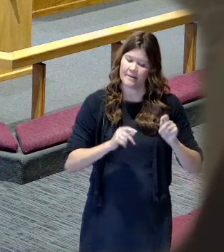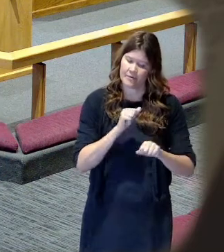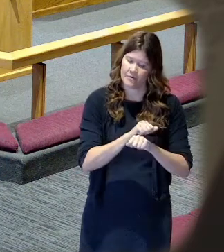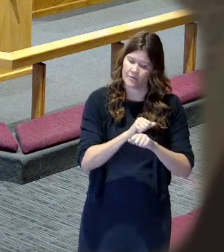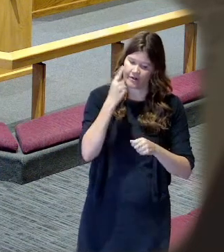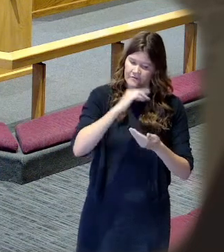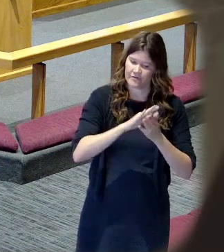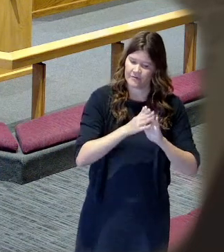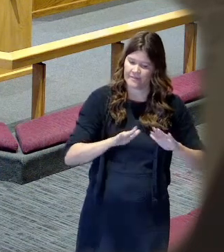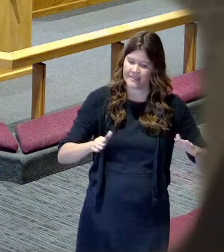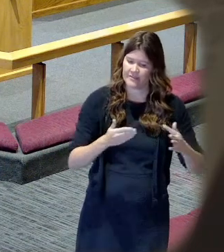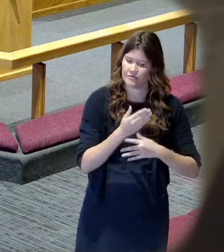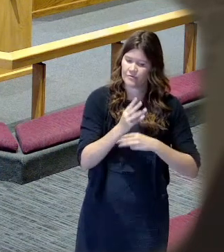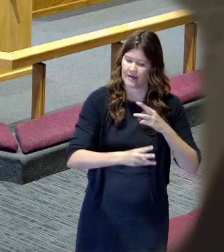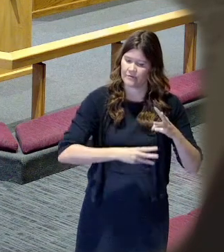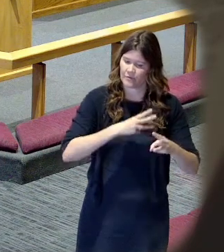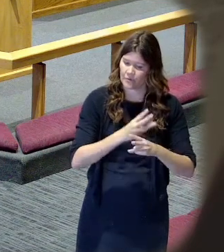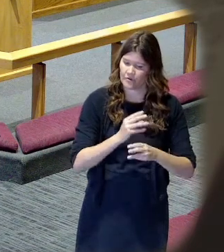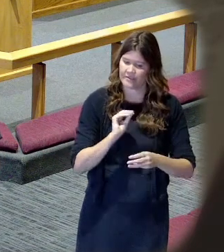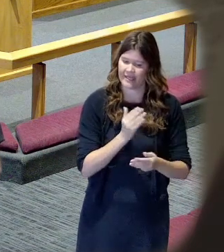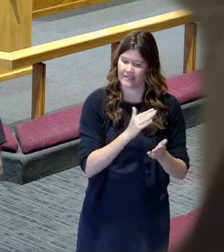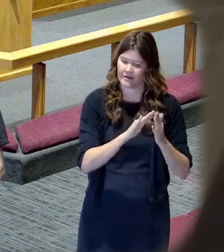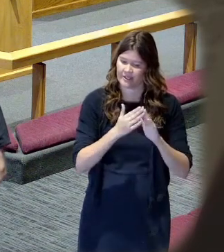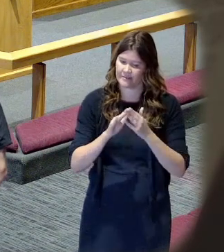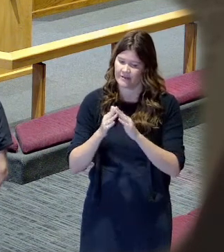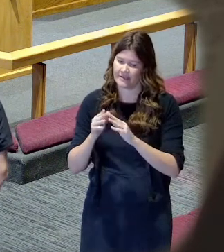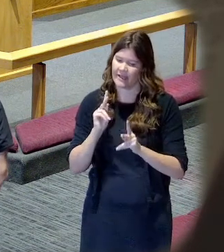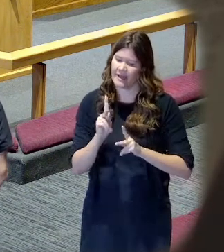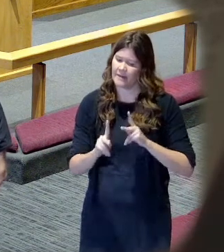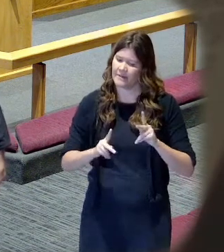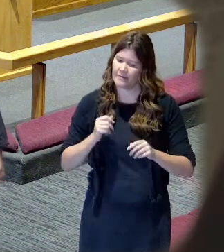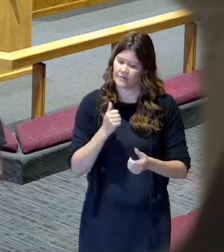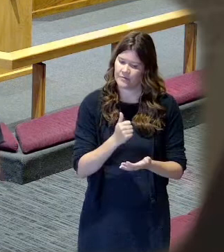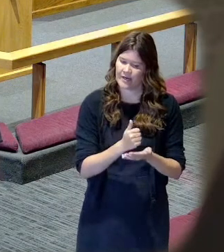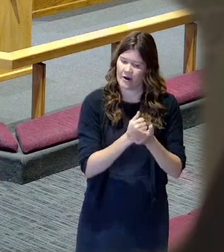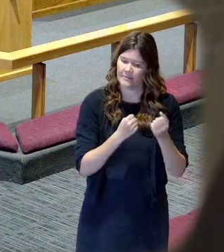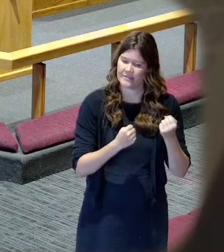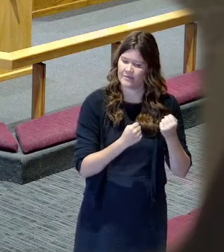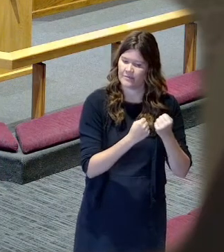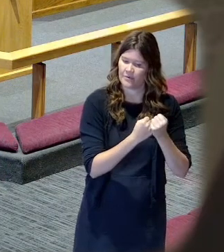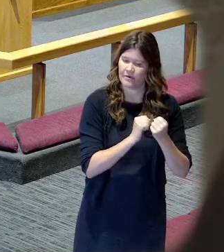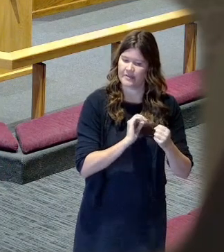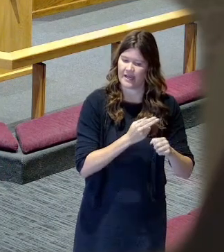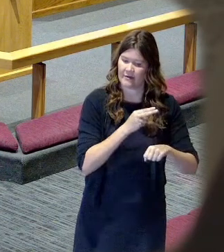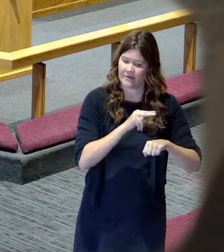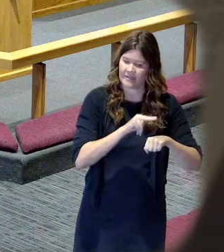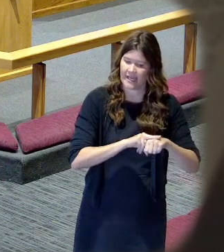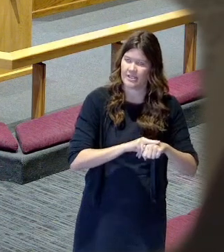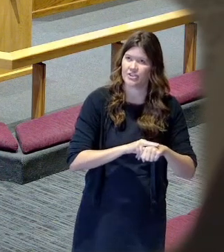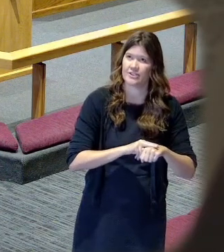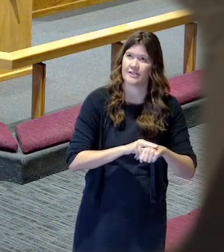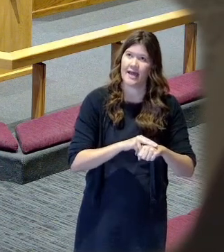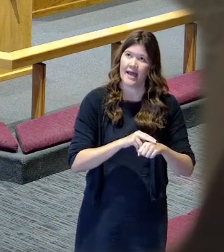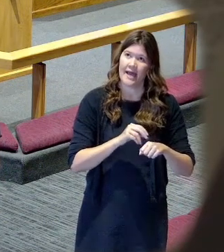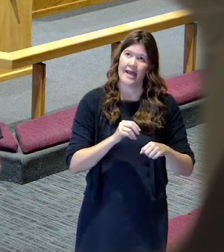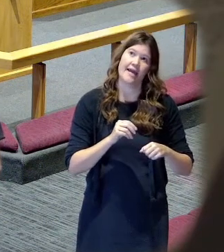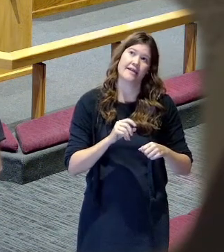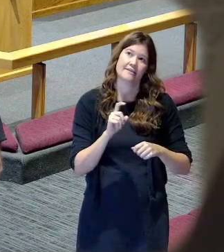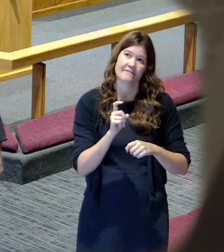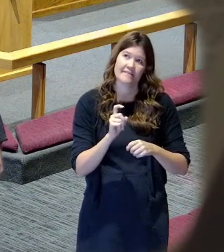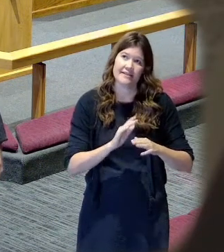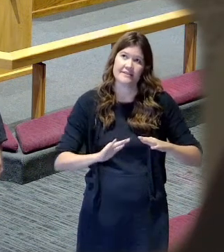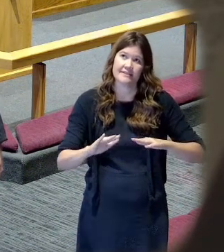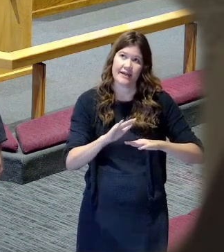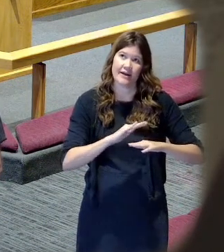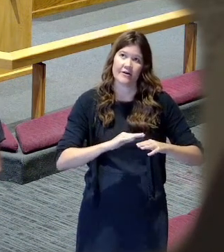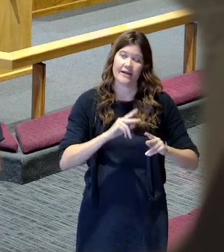the world and in our neighborhoods, people who supply goods and services throughout our nation and in our local areas, the